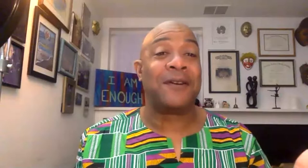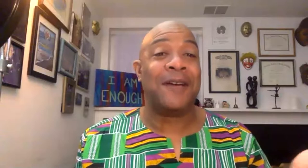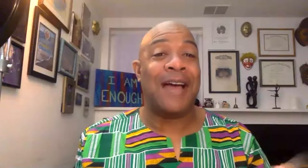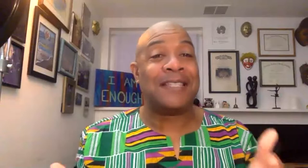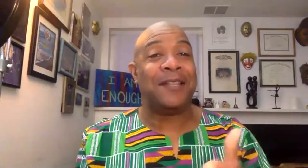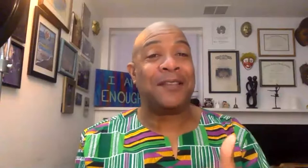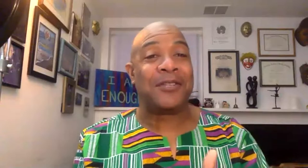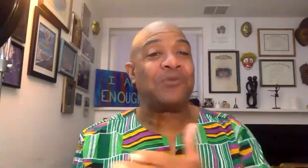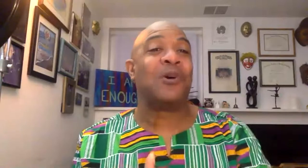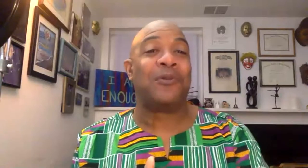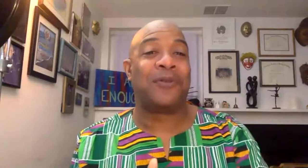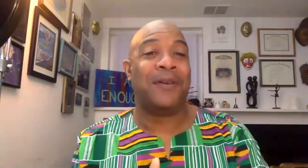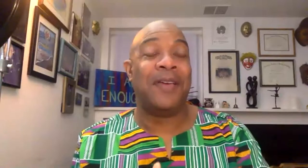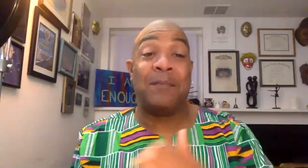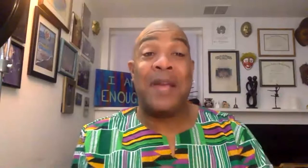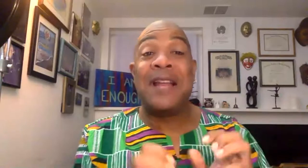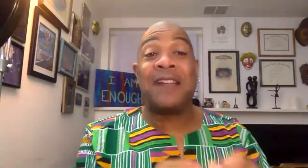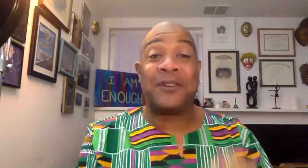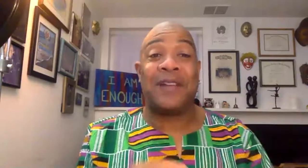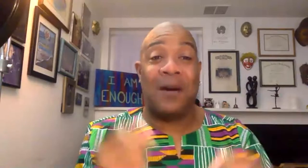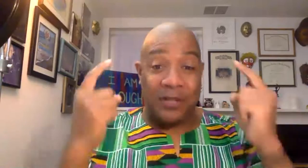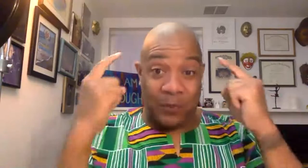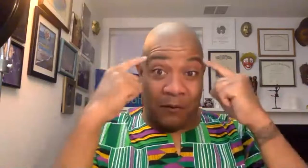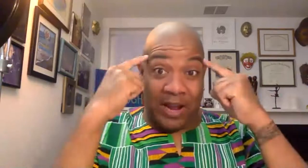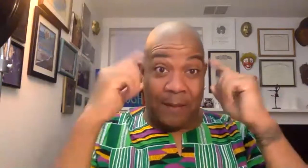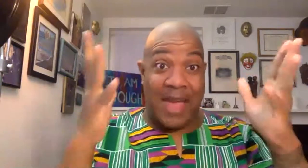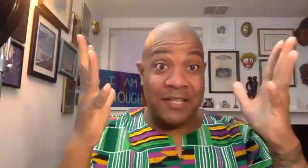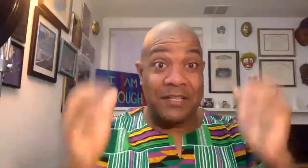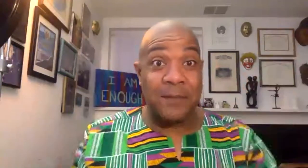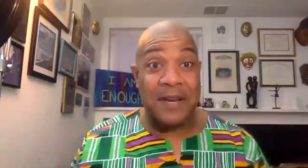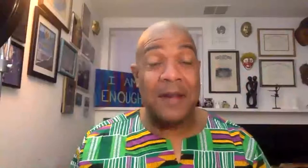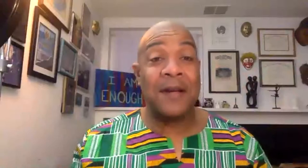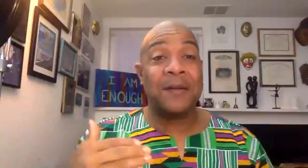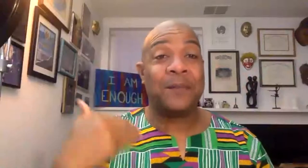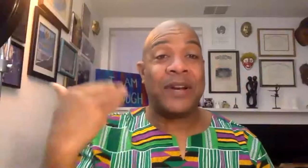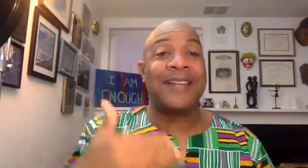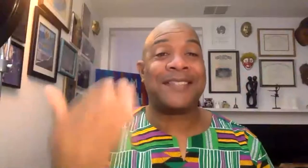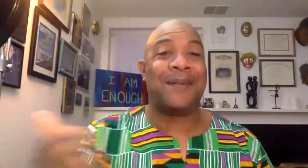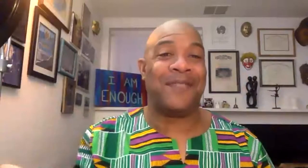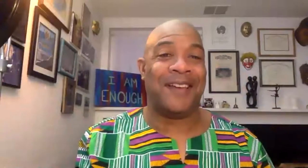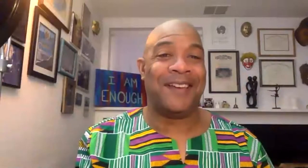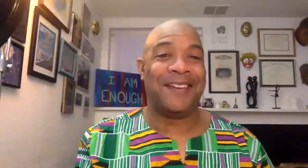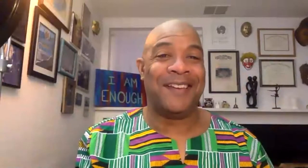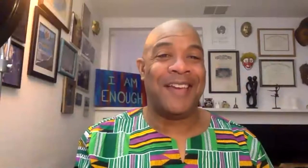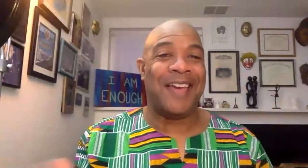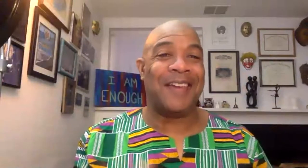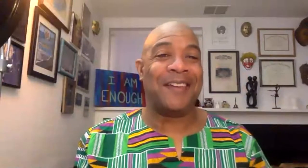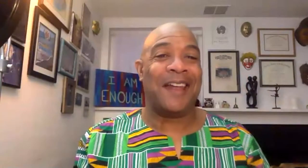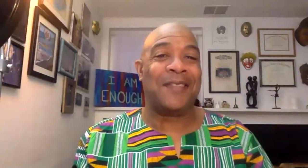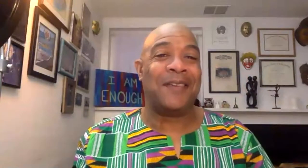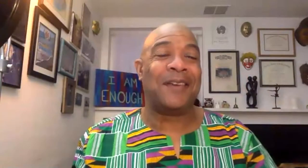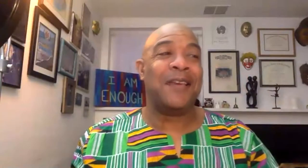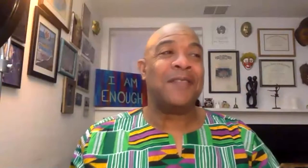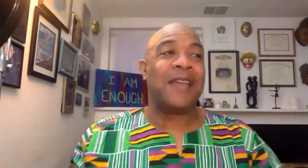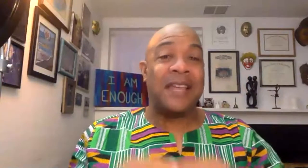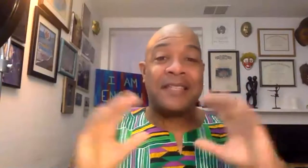failure. I see that there is growth. It may not have turned out what I imagined it to be, but it is something. And I